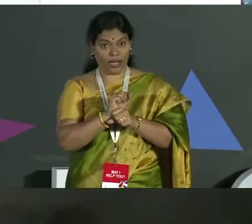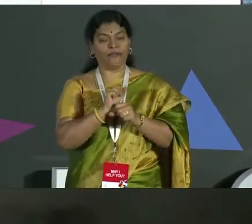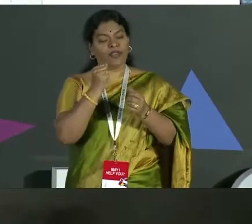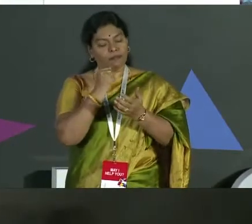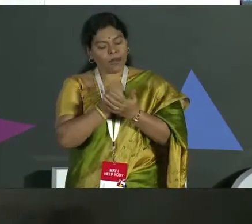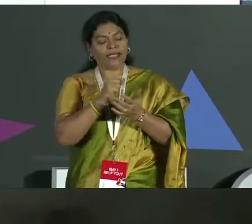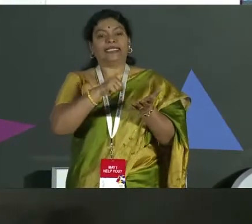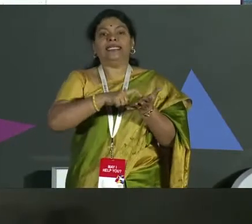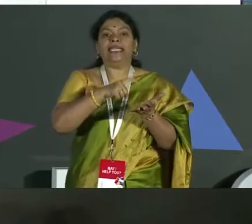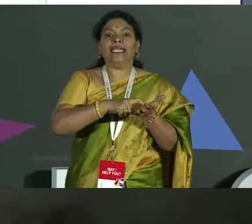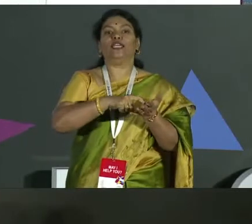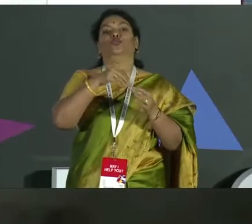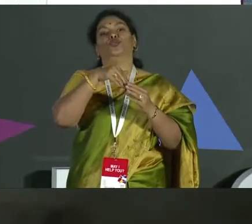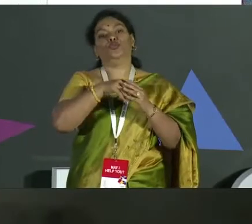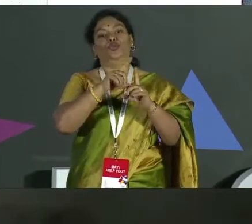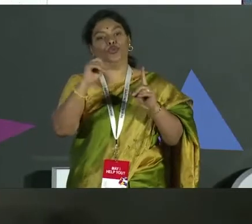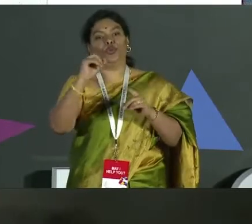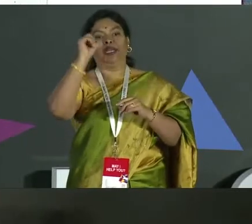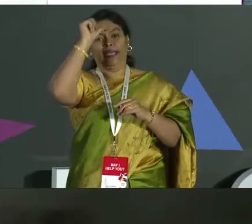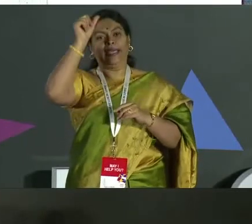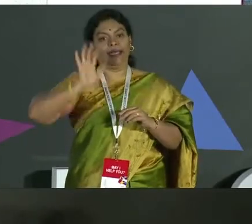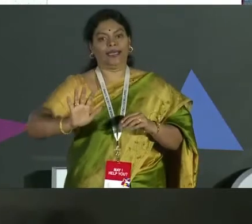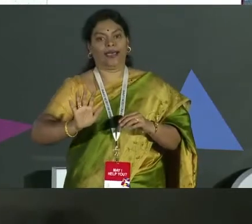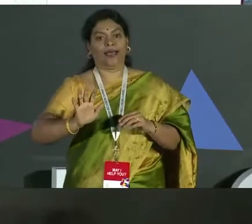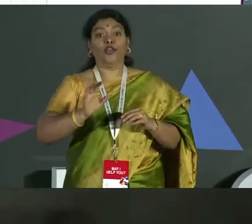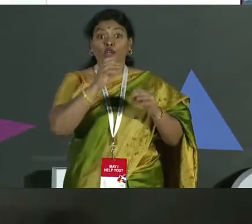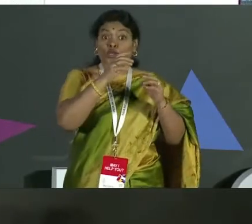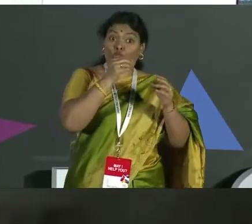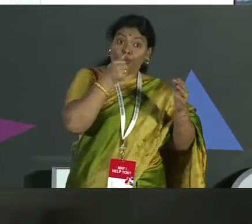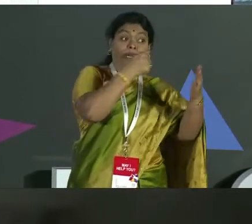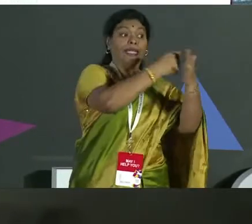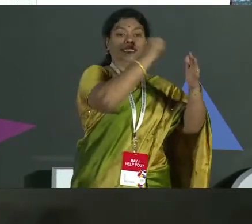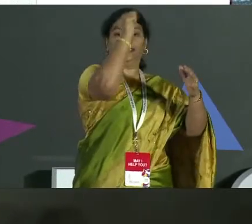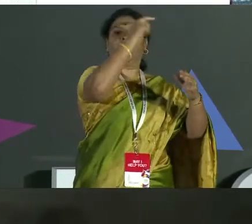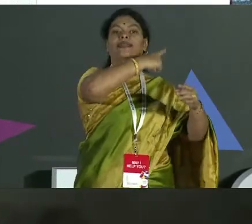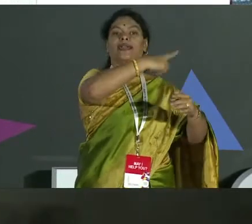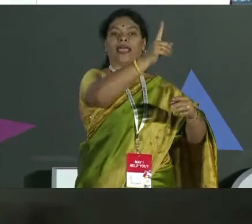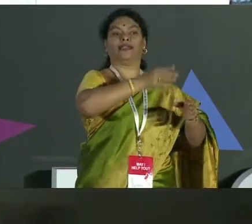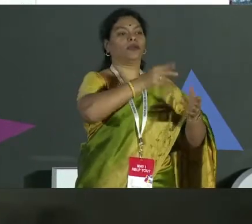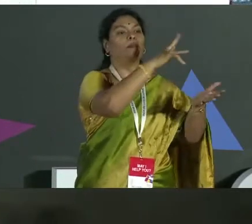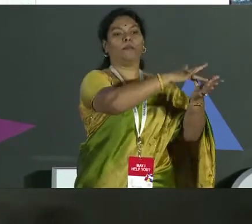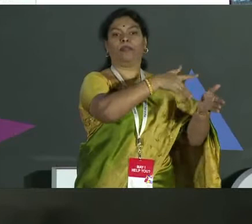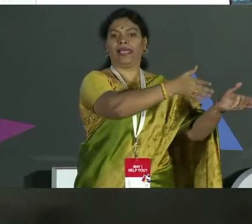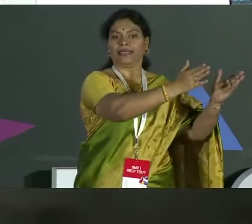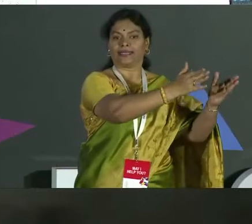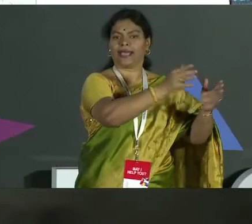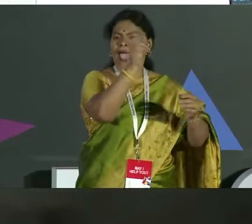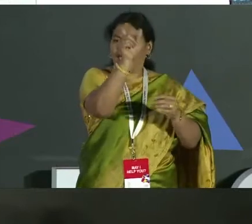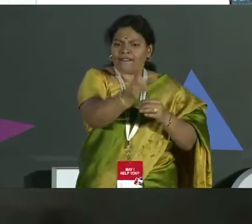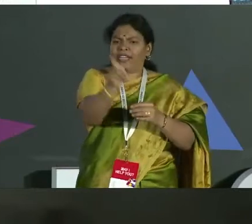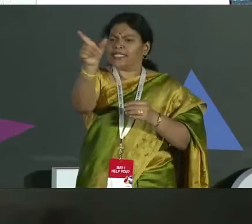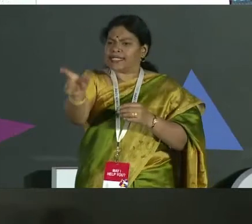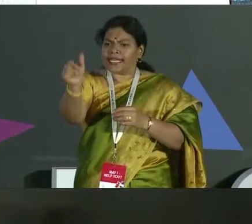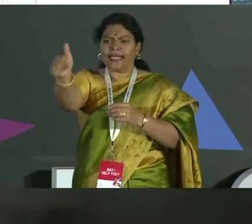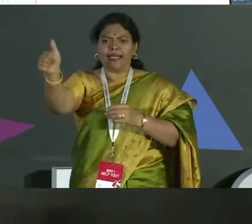If India needs to revive and take its rightful place in the comity of nations again, every single Indian